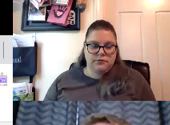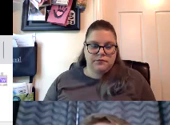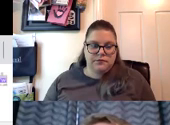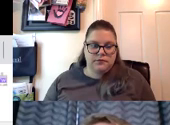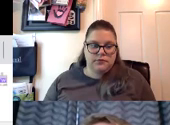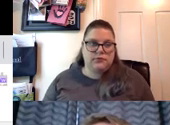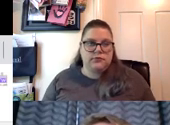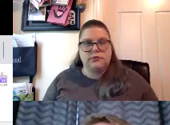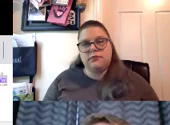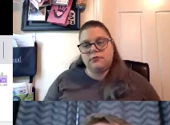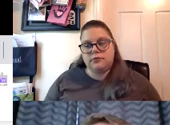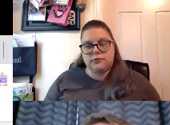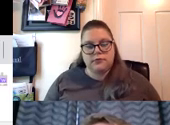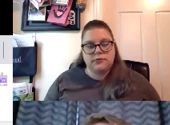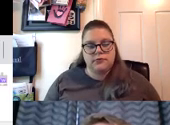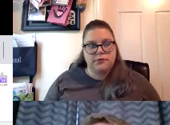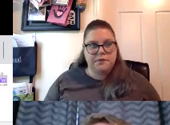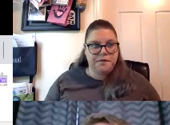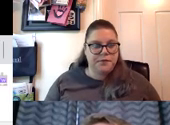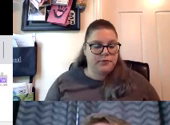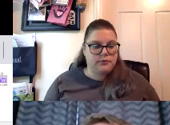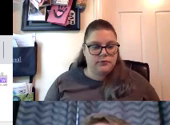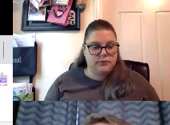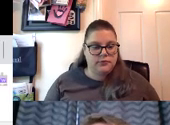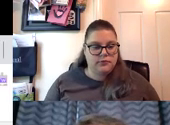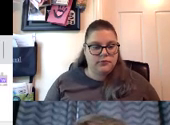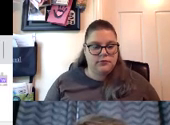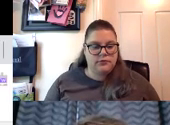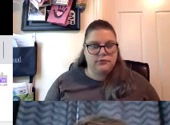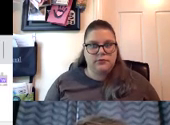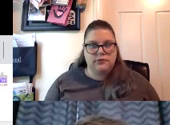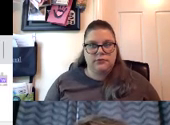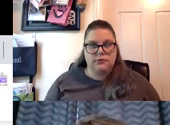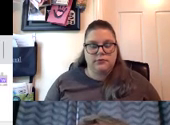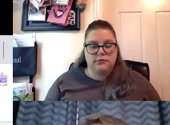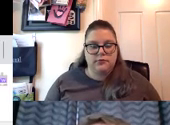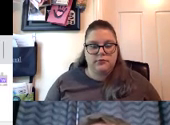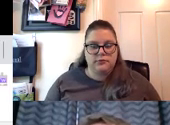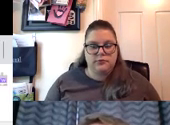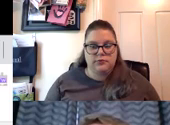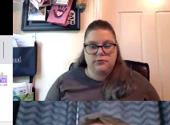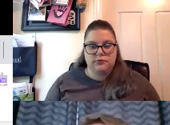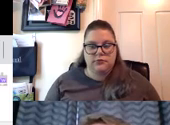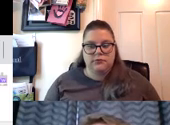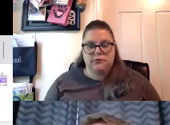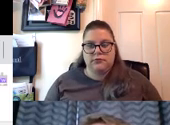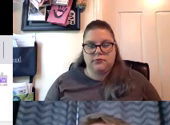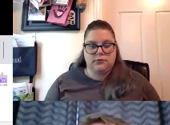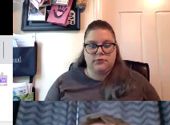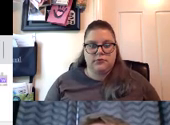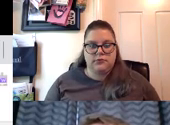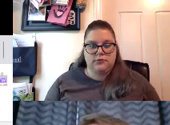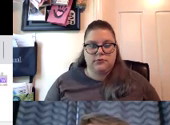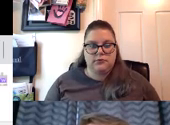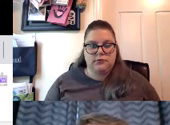did, and I have that print to PDF, and I'm trying to use, someone's sharing this in Google, and I'm trying to use a tool like Read and Write